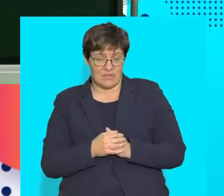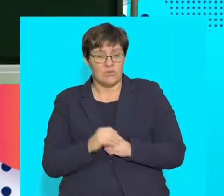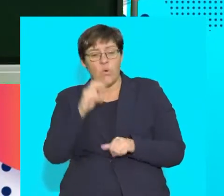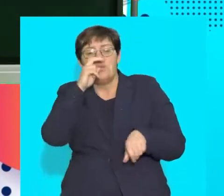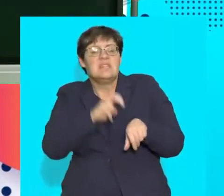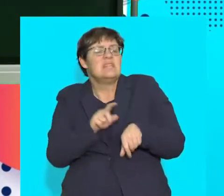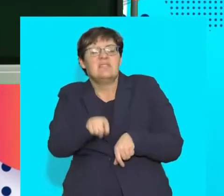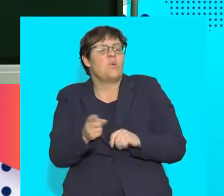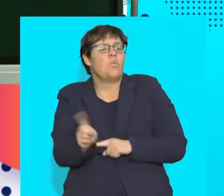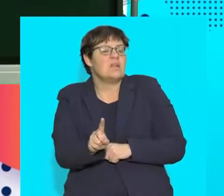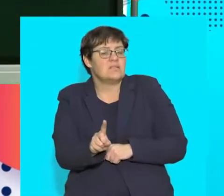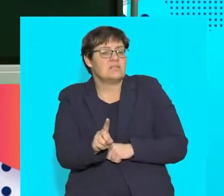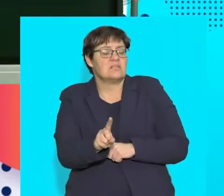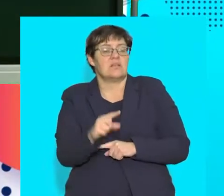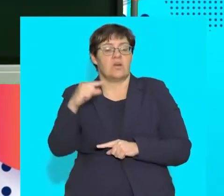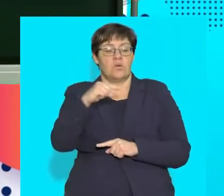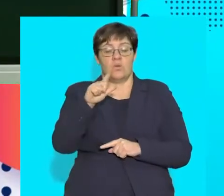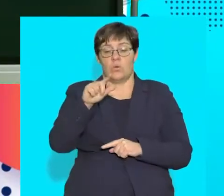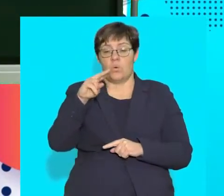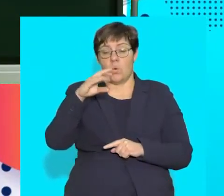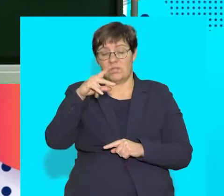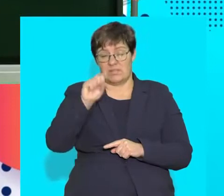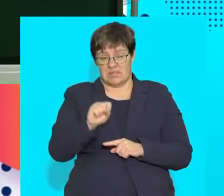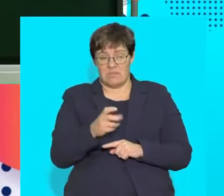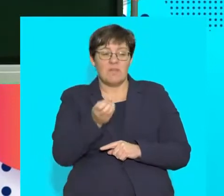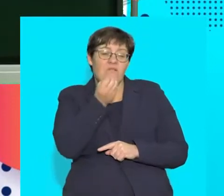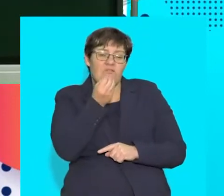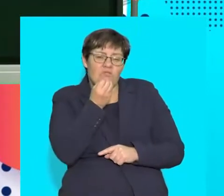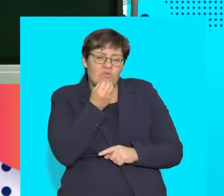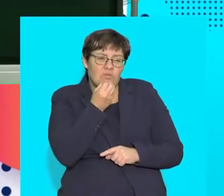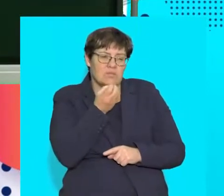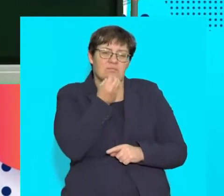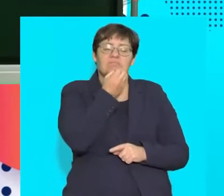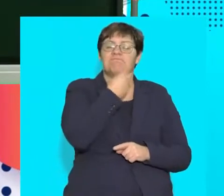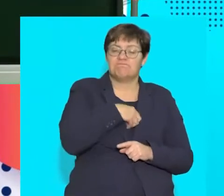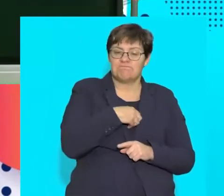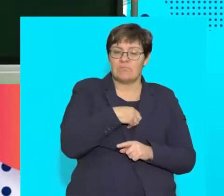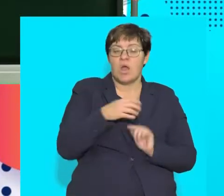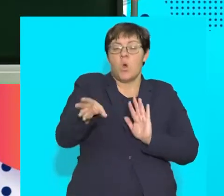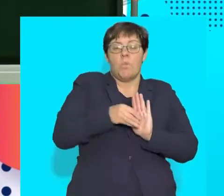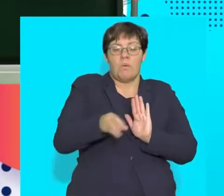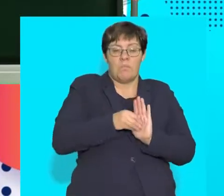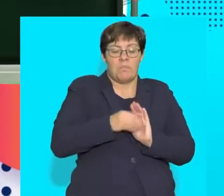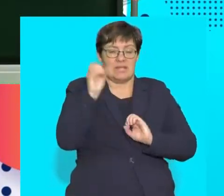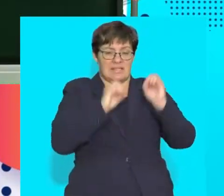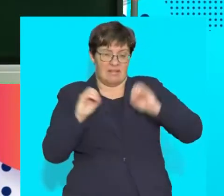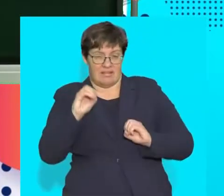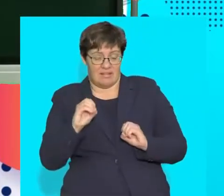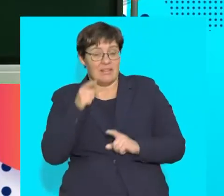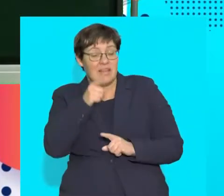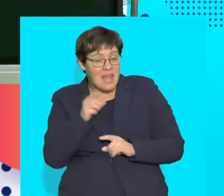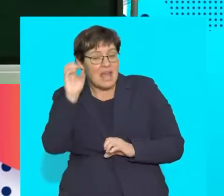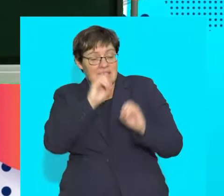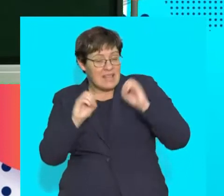cellular respiration, you need glucose. So the glucose that we get from the meals that we digest is absorbed by the